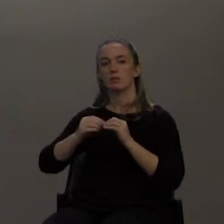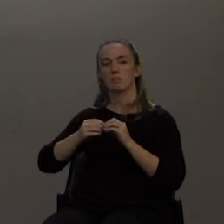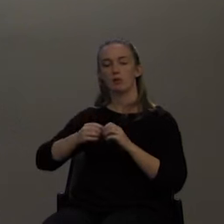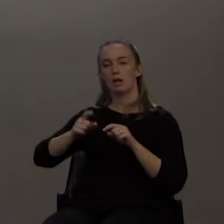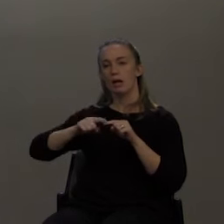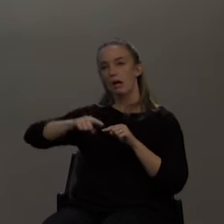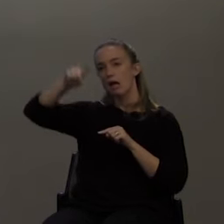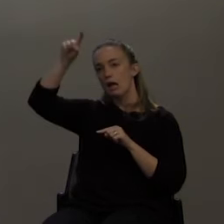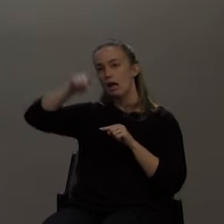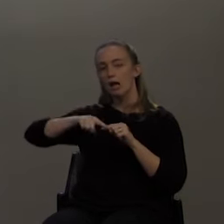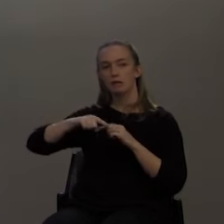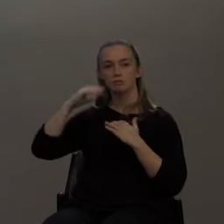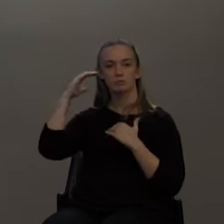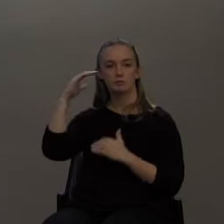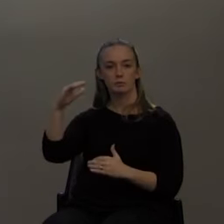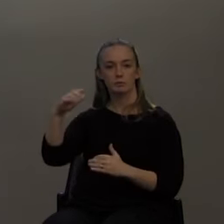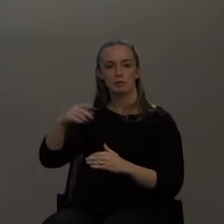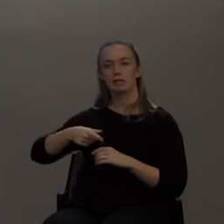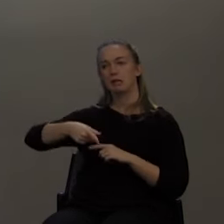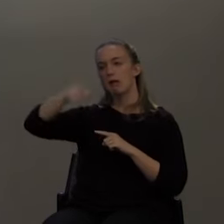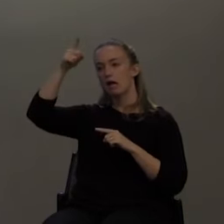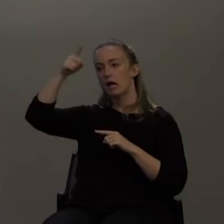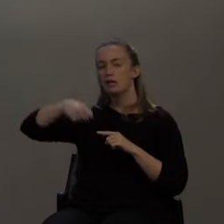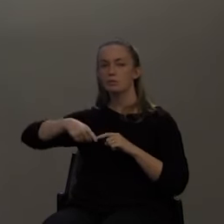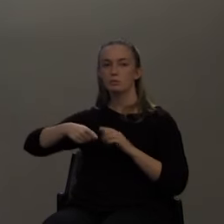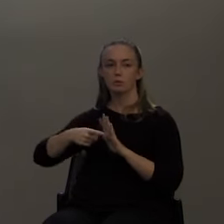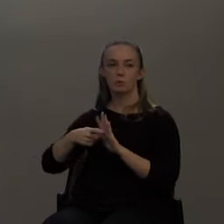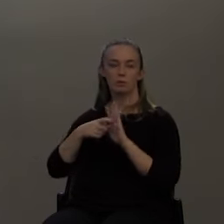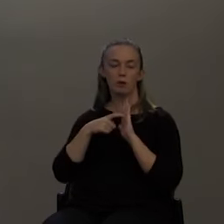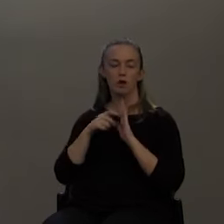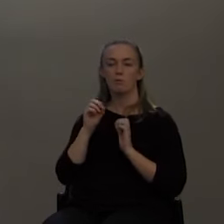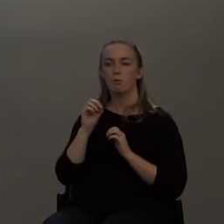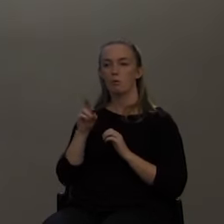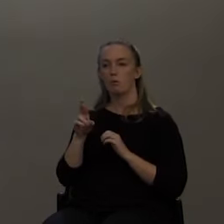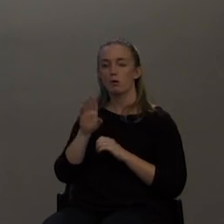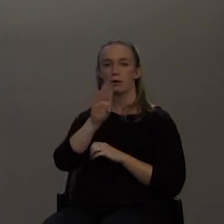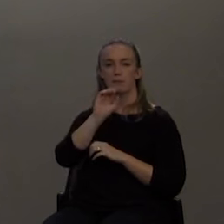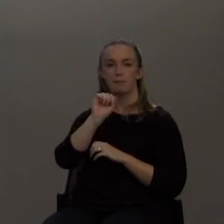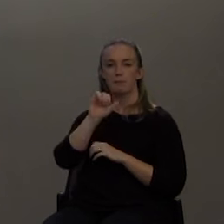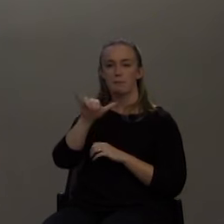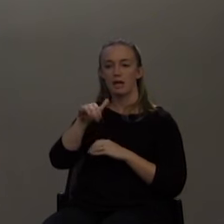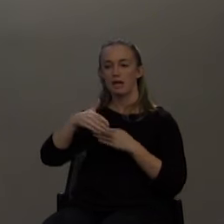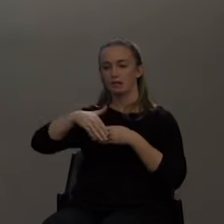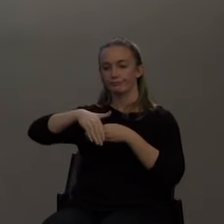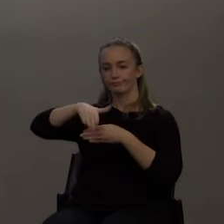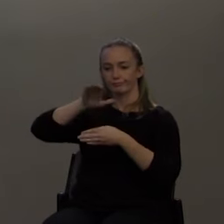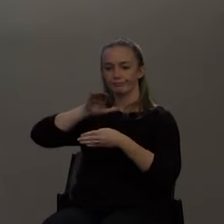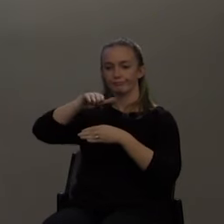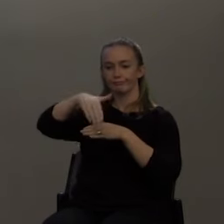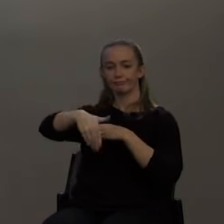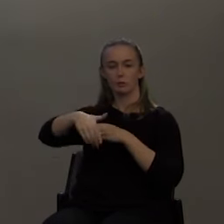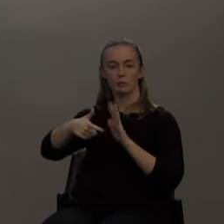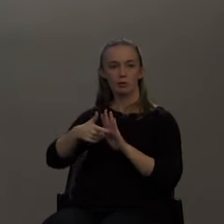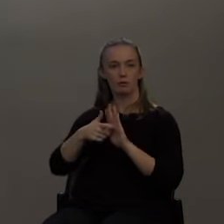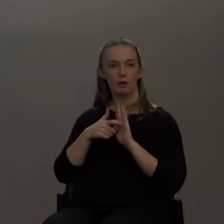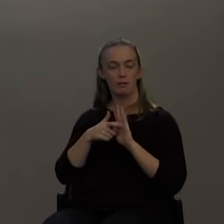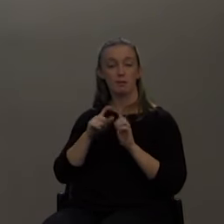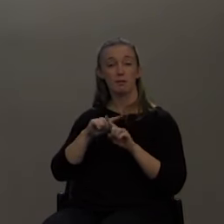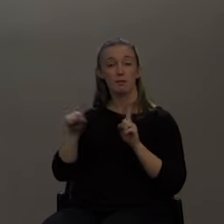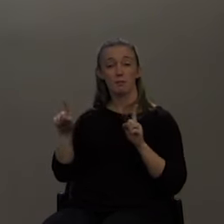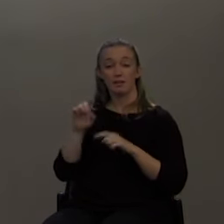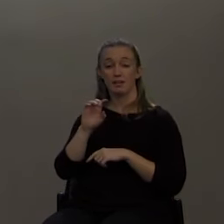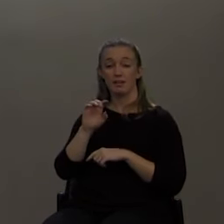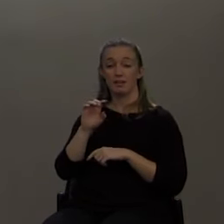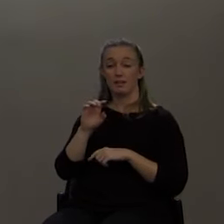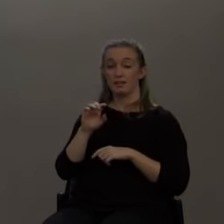restraint, height requirements, or bay requirements, things like that, that the existing inventory